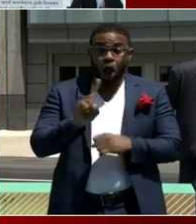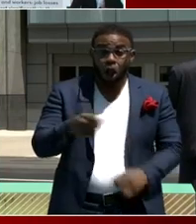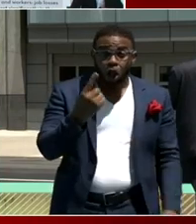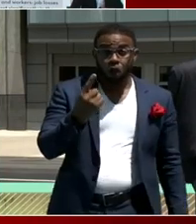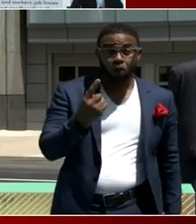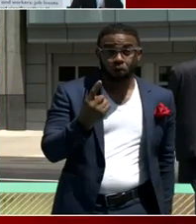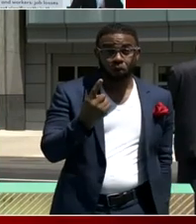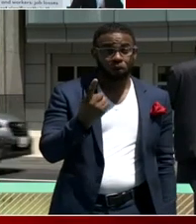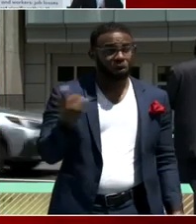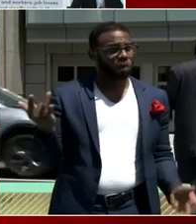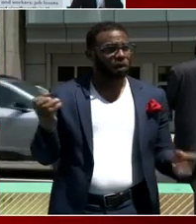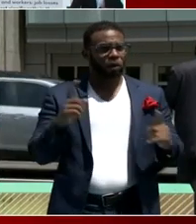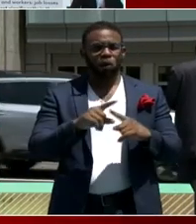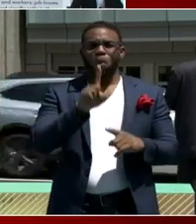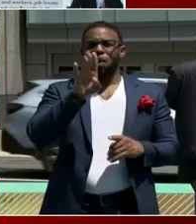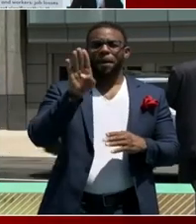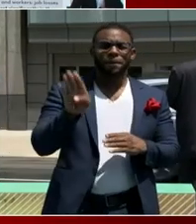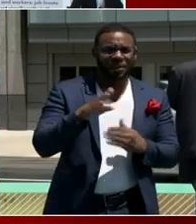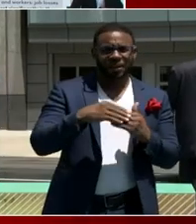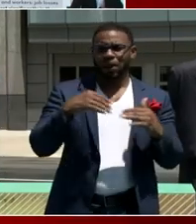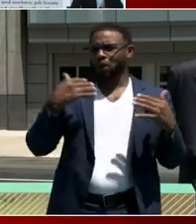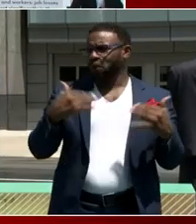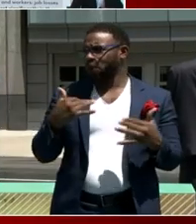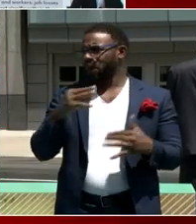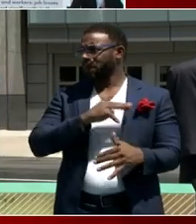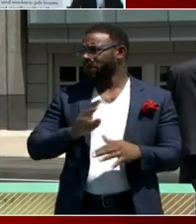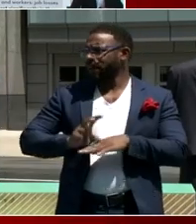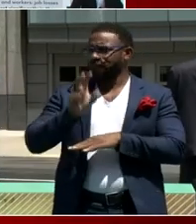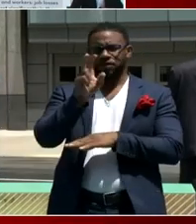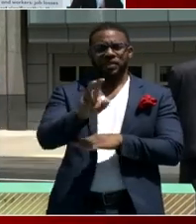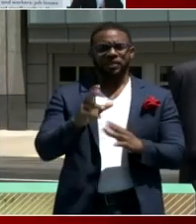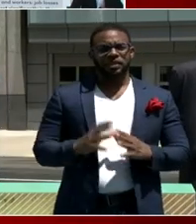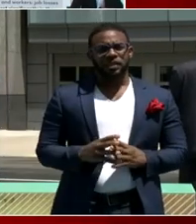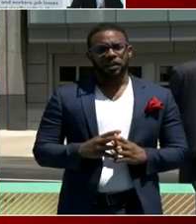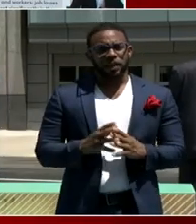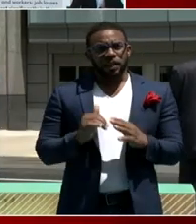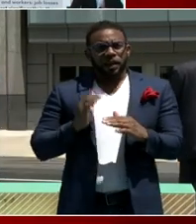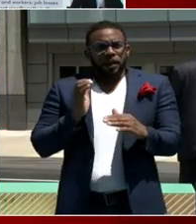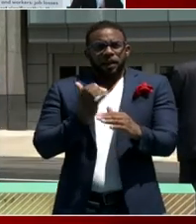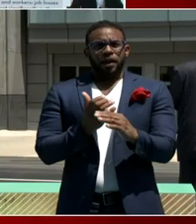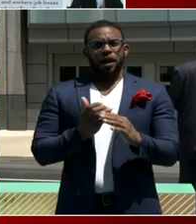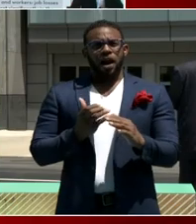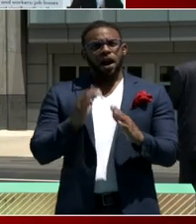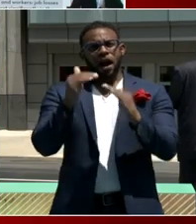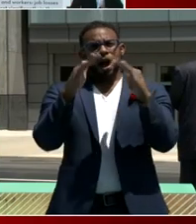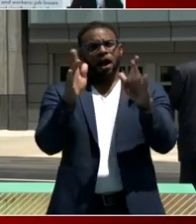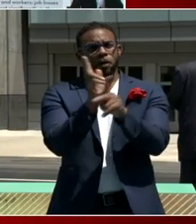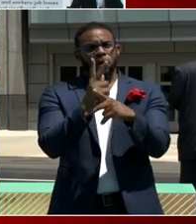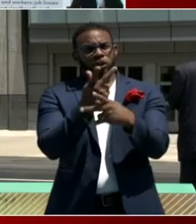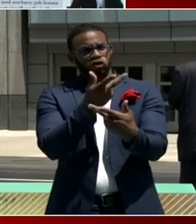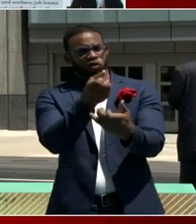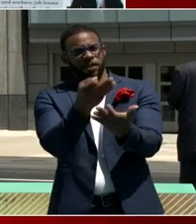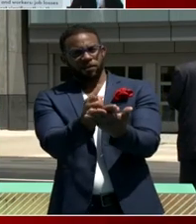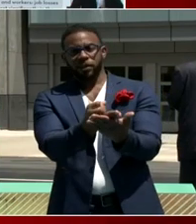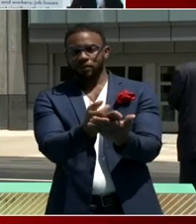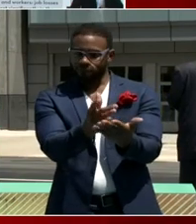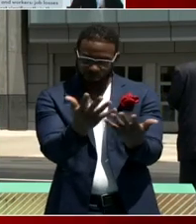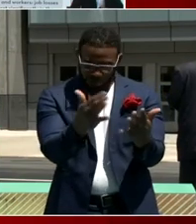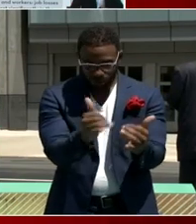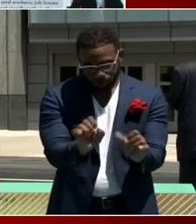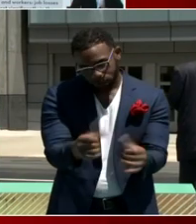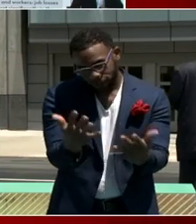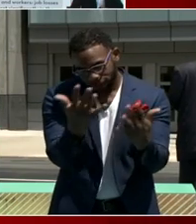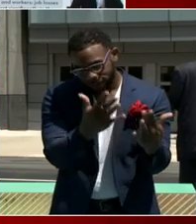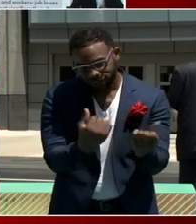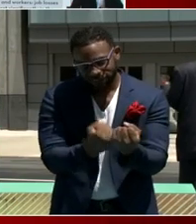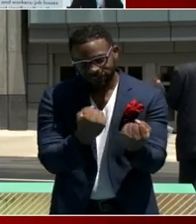alone, bringing us to $1 billion that Mayor Bowser has invested in our Housing Production Trust Fund. You could clap for that one